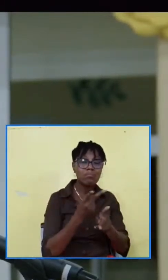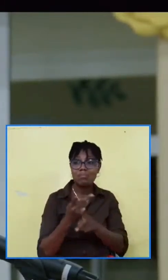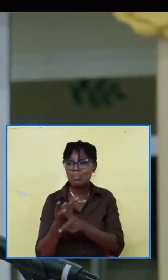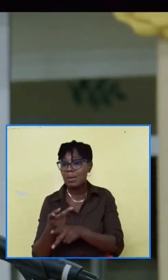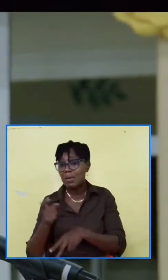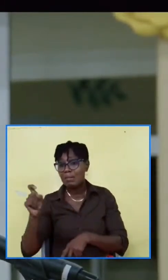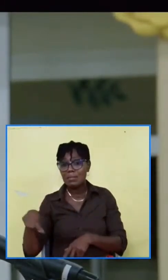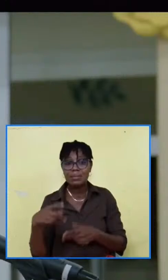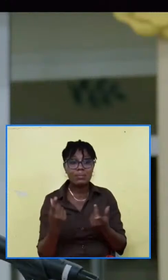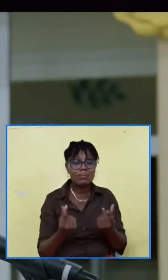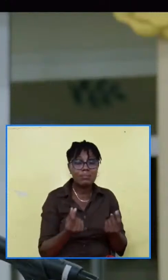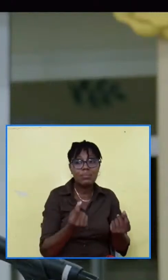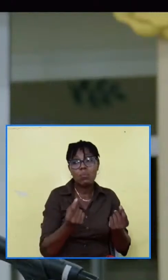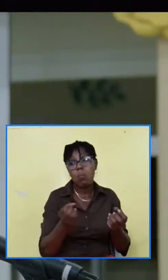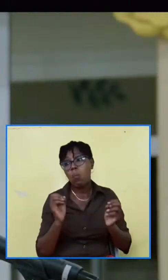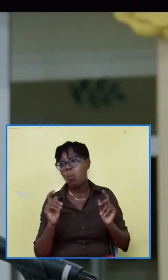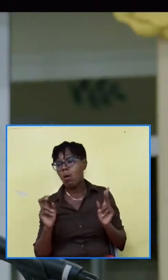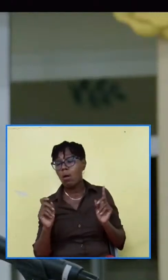do, okay.